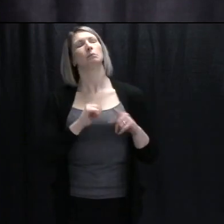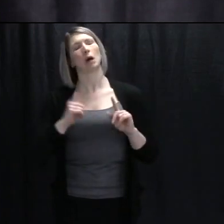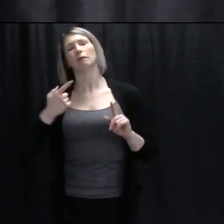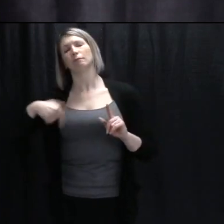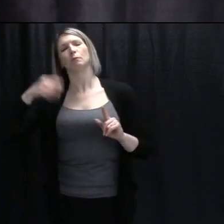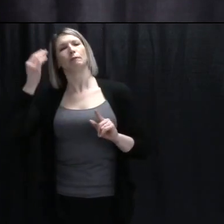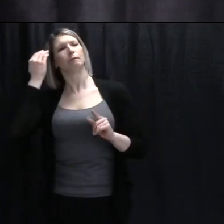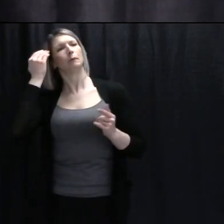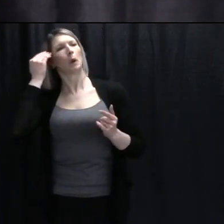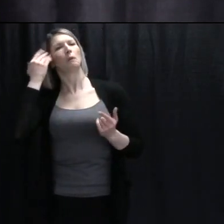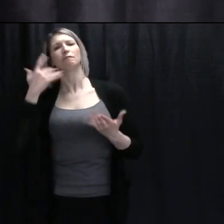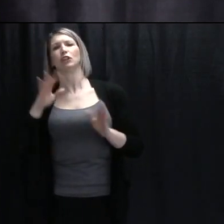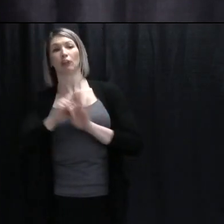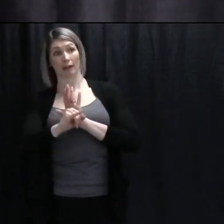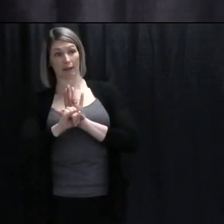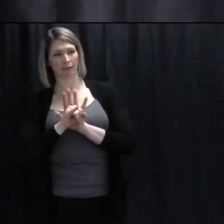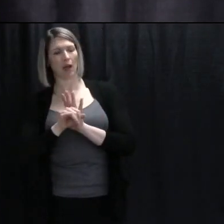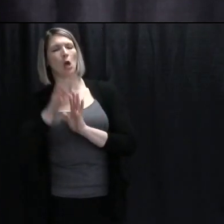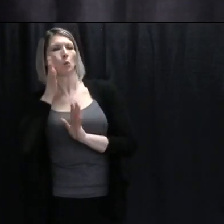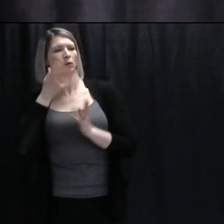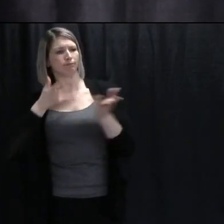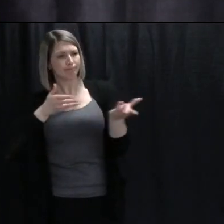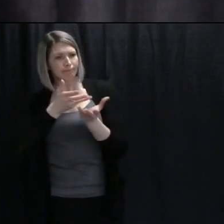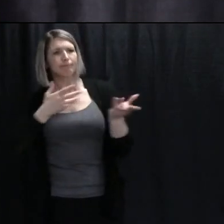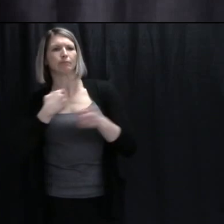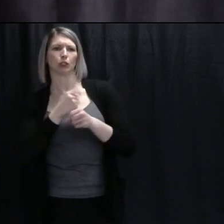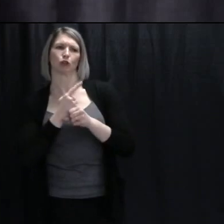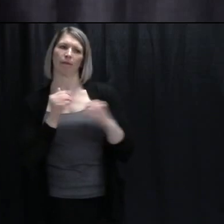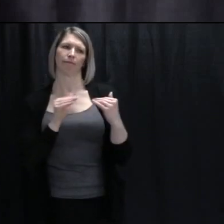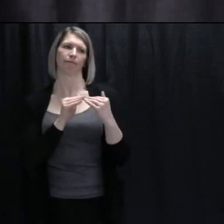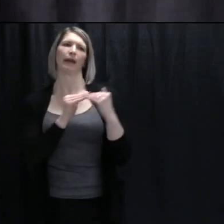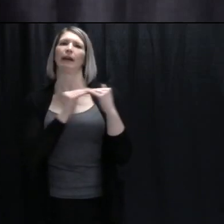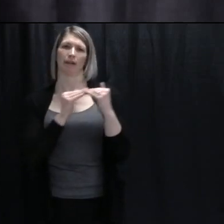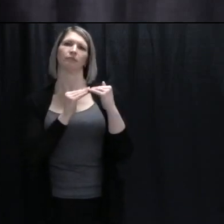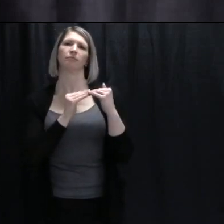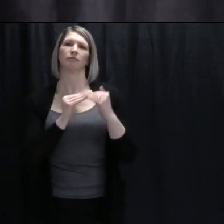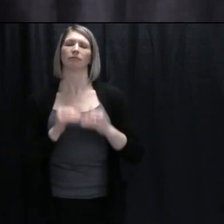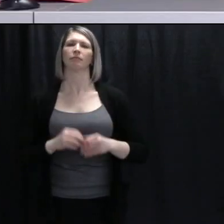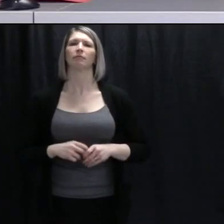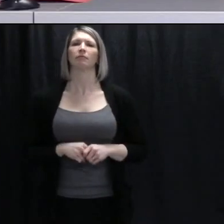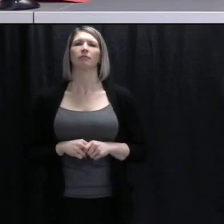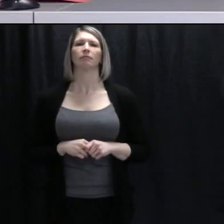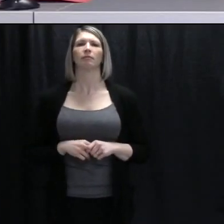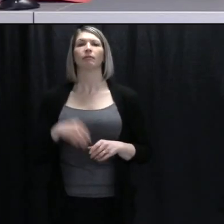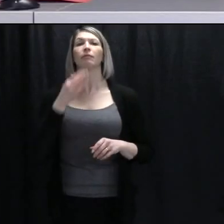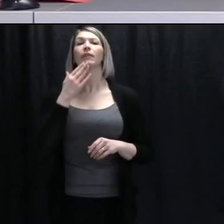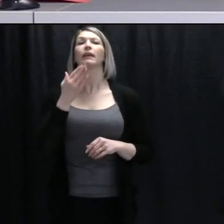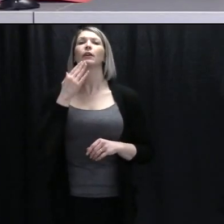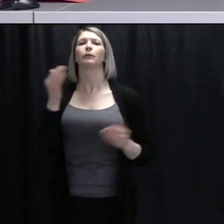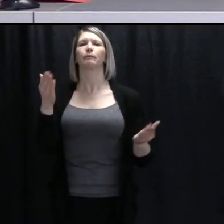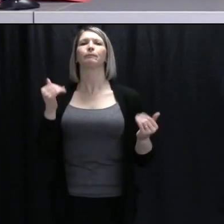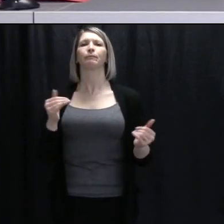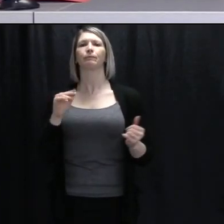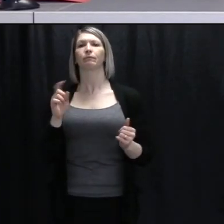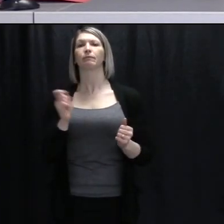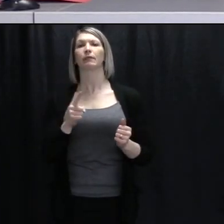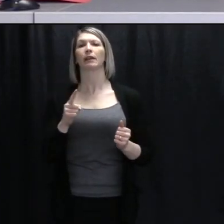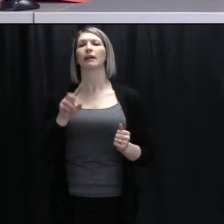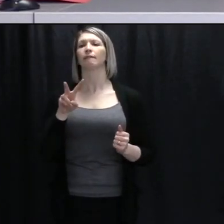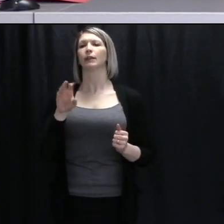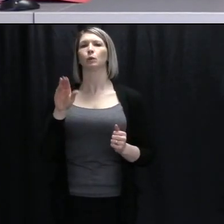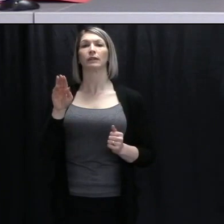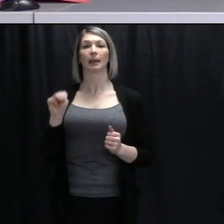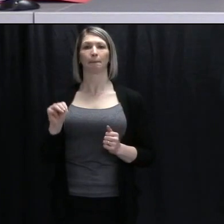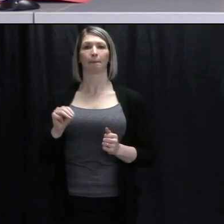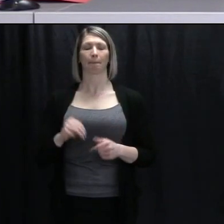that these students are given fair opportunity. Thank you. The next question is from Ben Murphy from VOCM News.